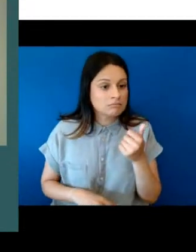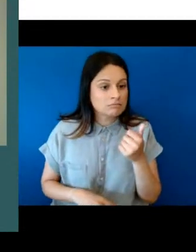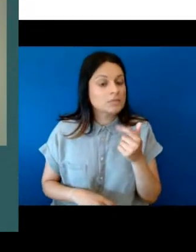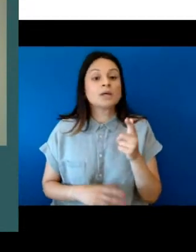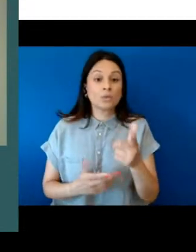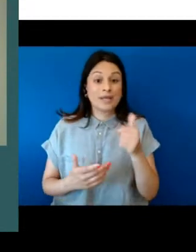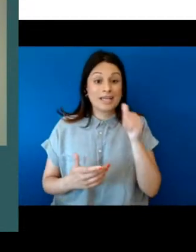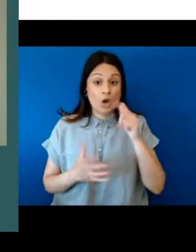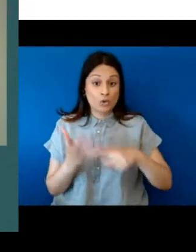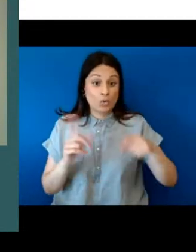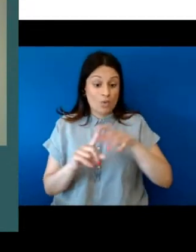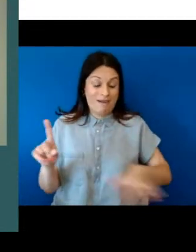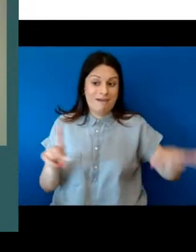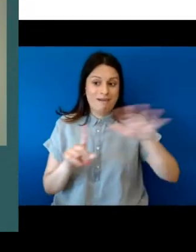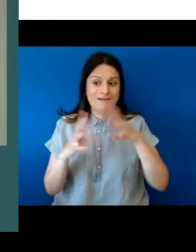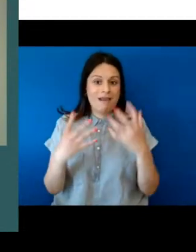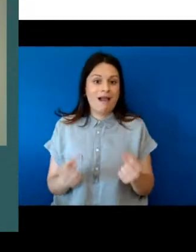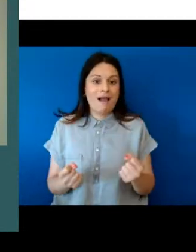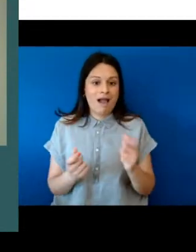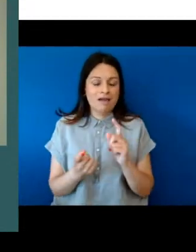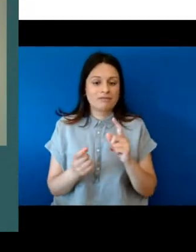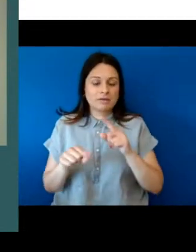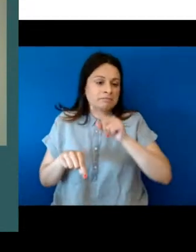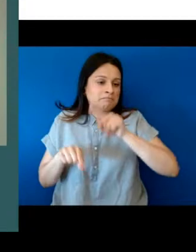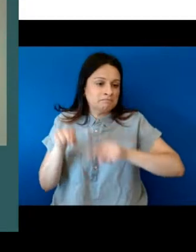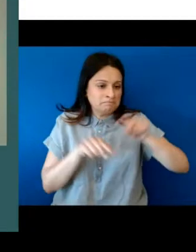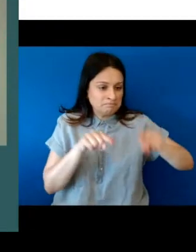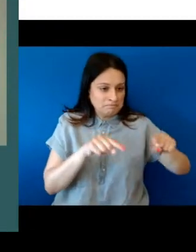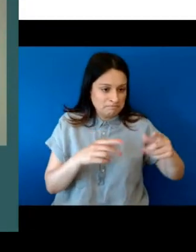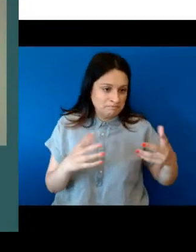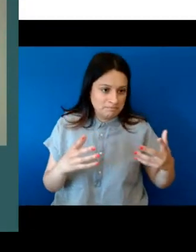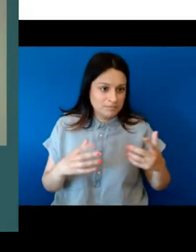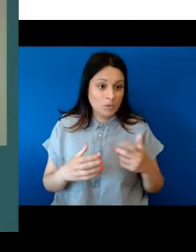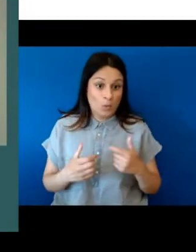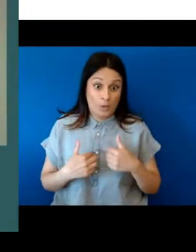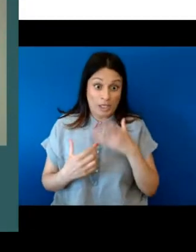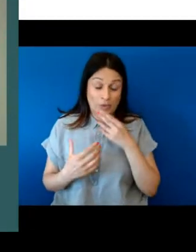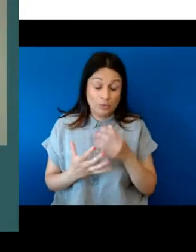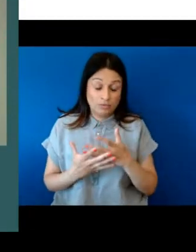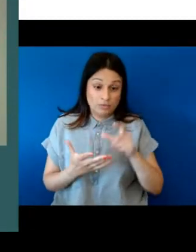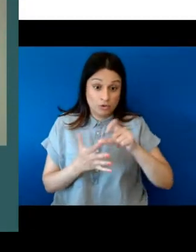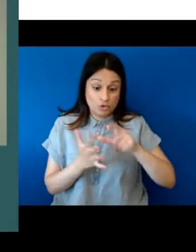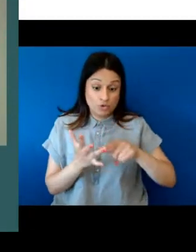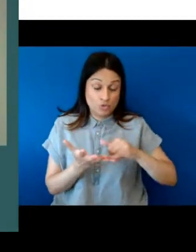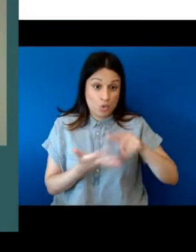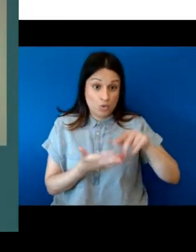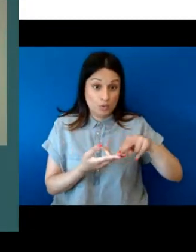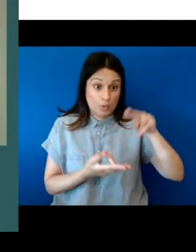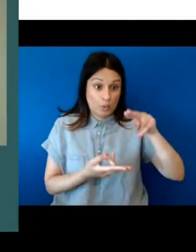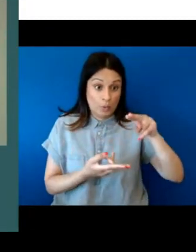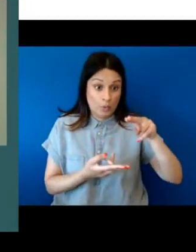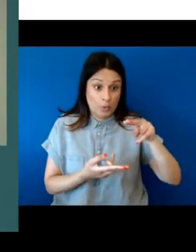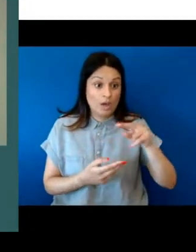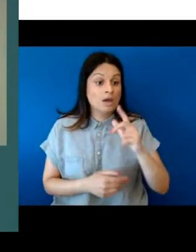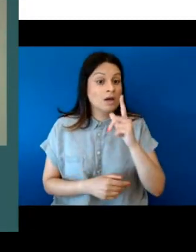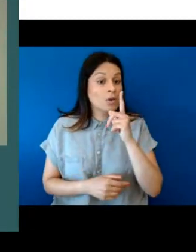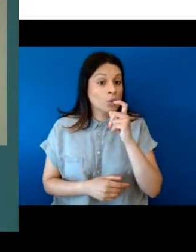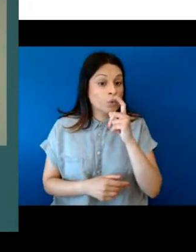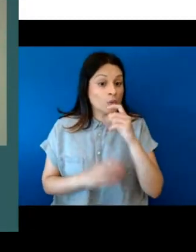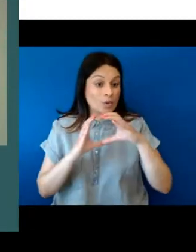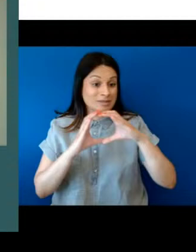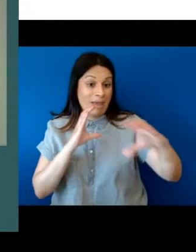we have altered practice and we are now using very large doses of salbutamol through the spacer for treating acute